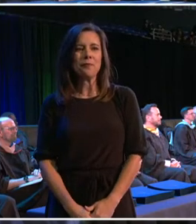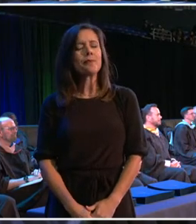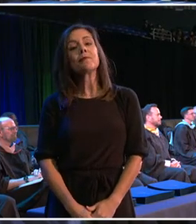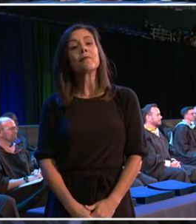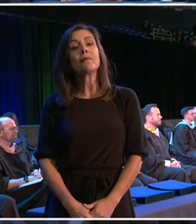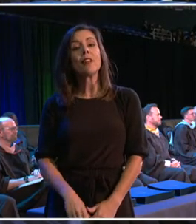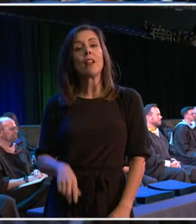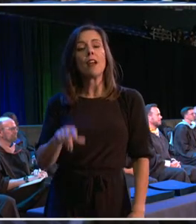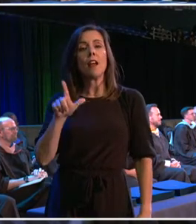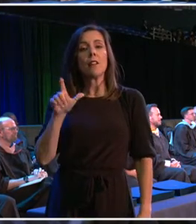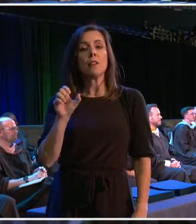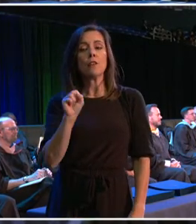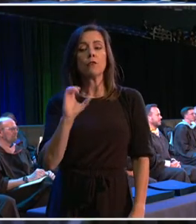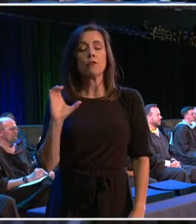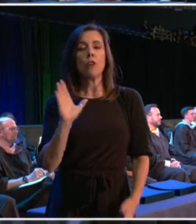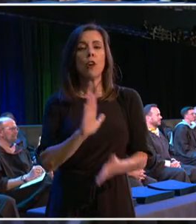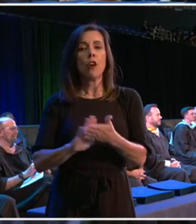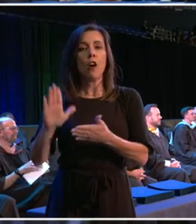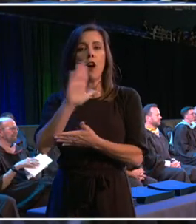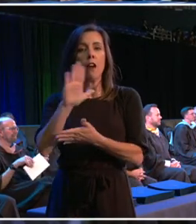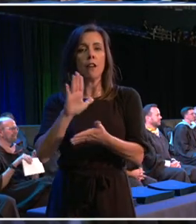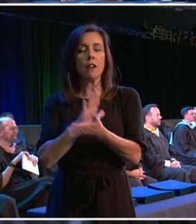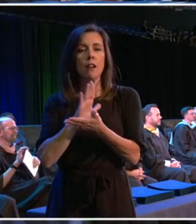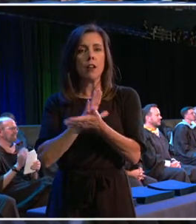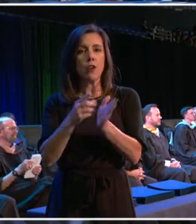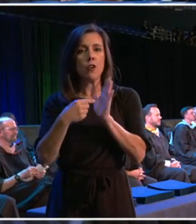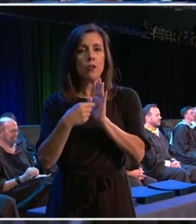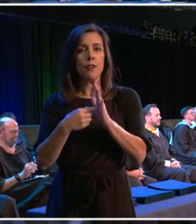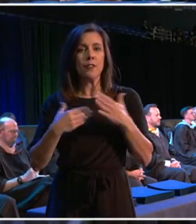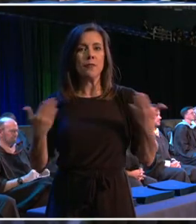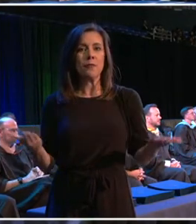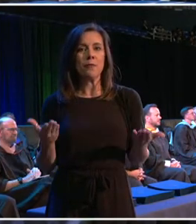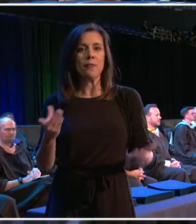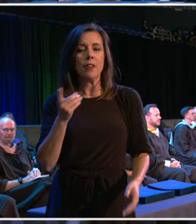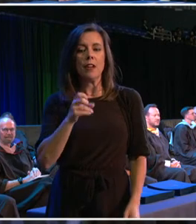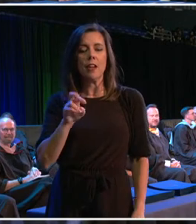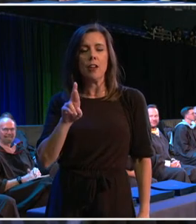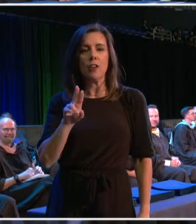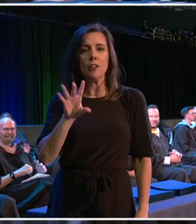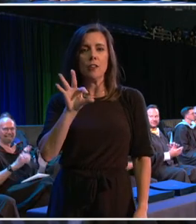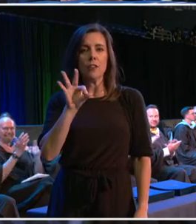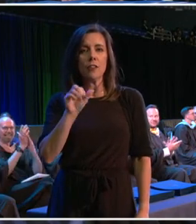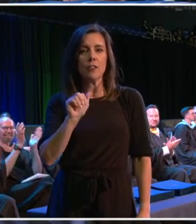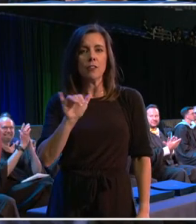Our Lone Star College Academy representative with us today, Dr. Faye Lee.